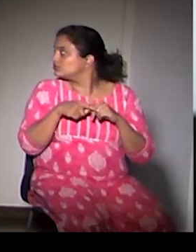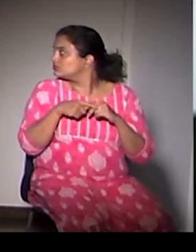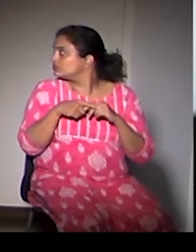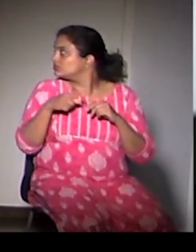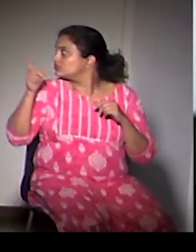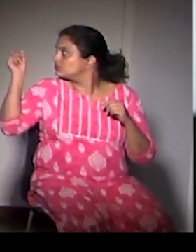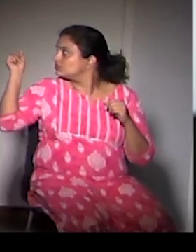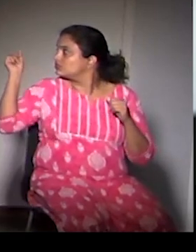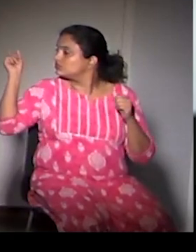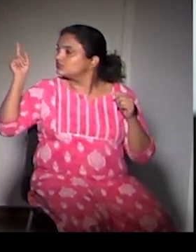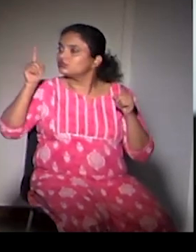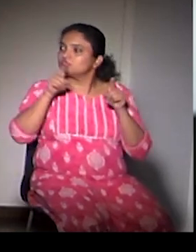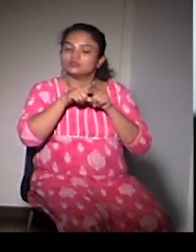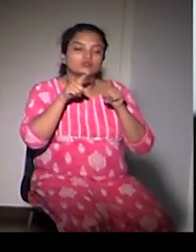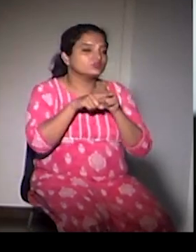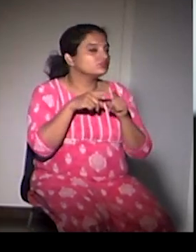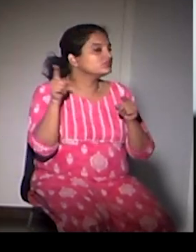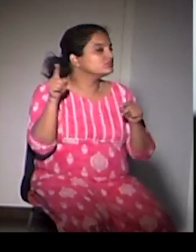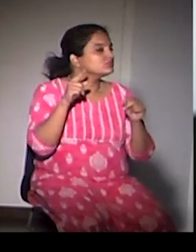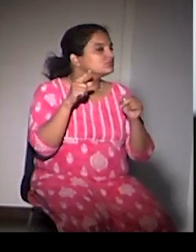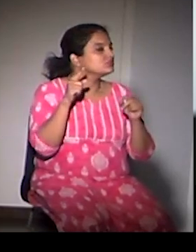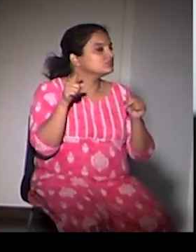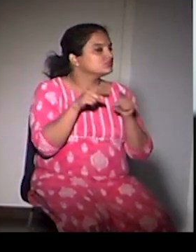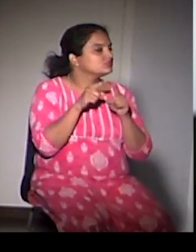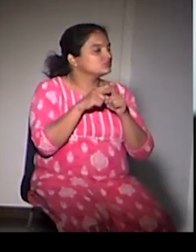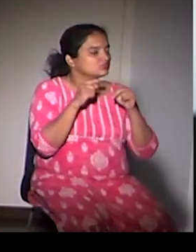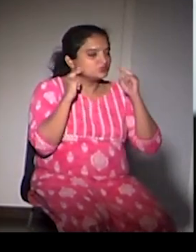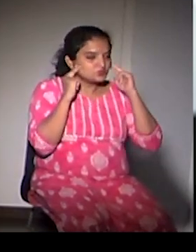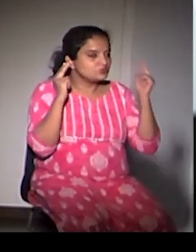This is probably the most favoured with